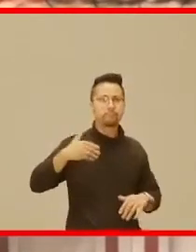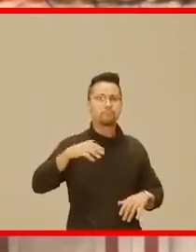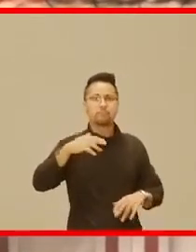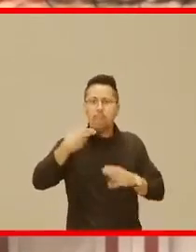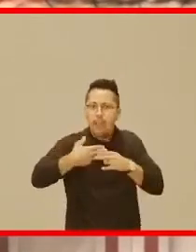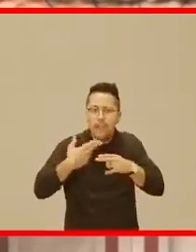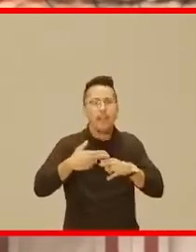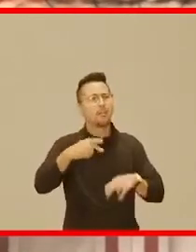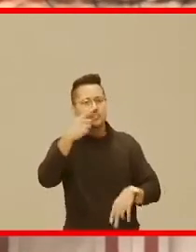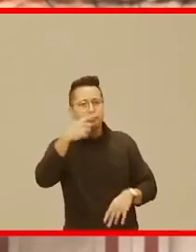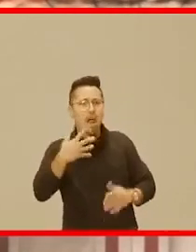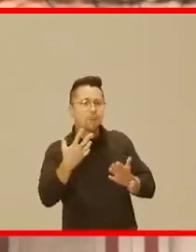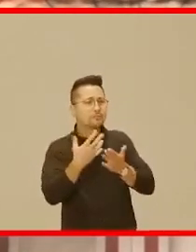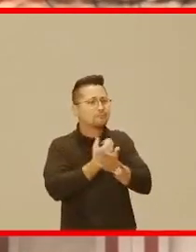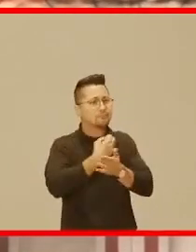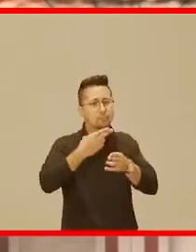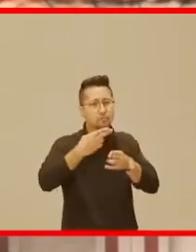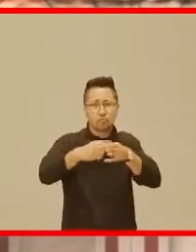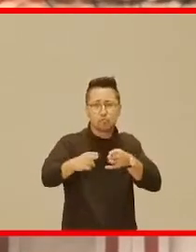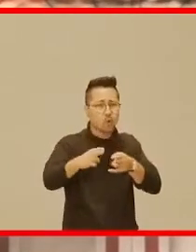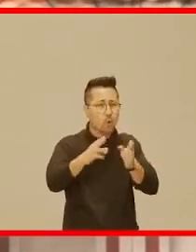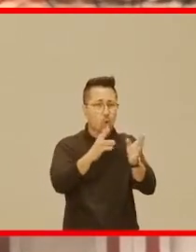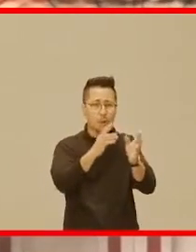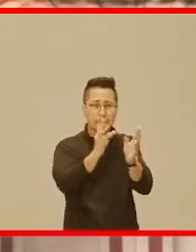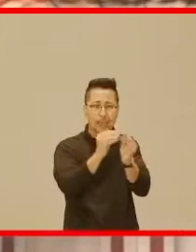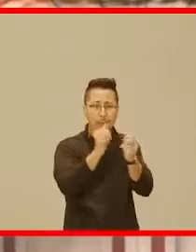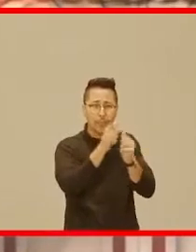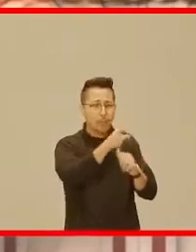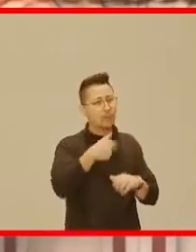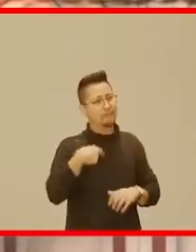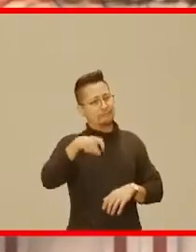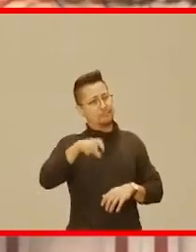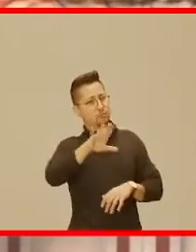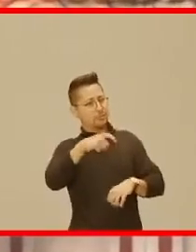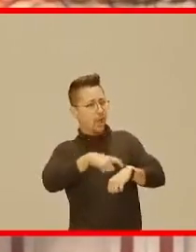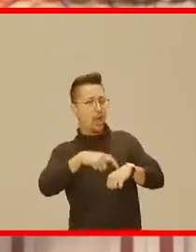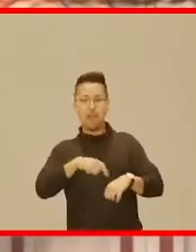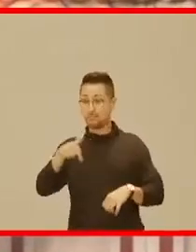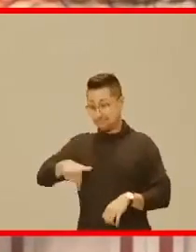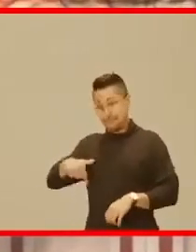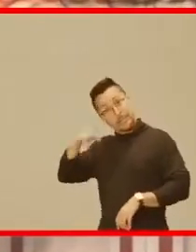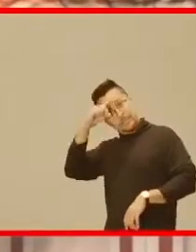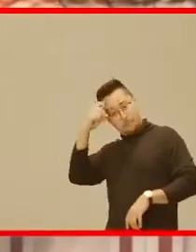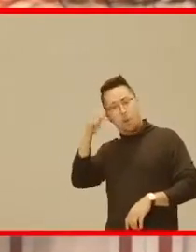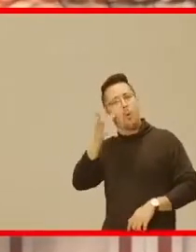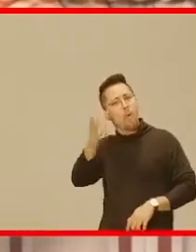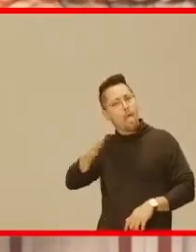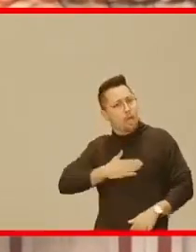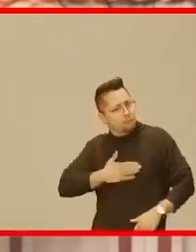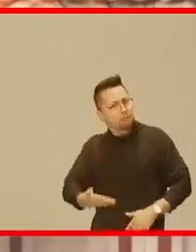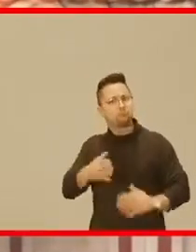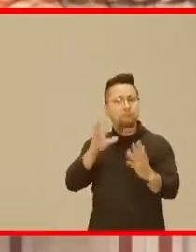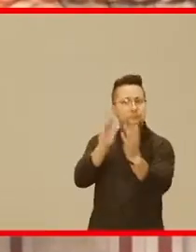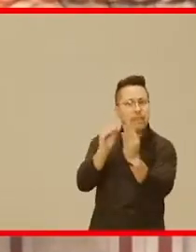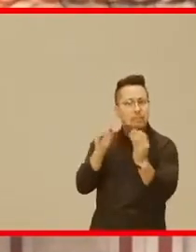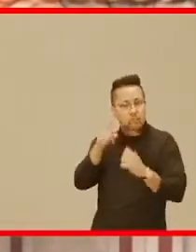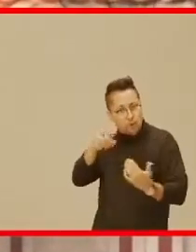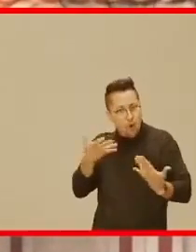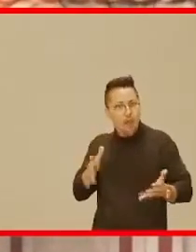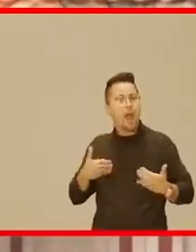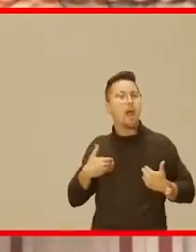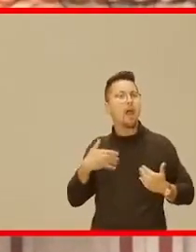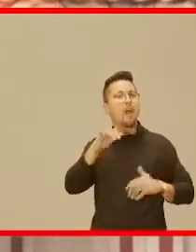your time? I'm a constituent. It's the summer. They're going to meet with you. So now you have that relationship, and you're starting your